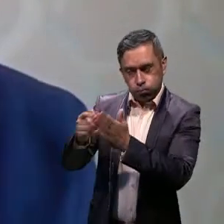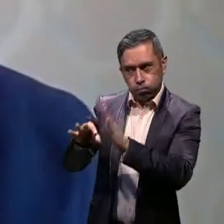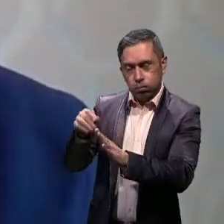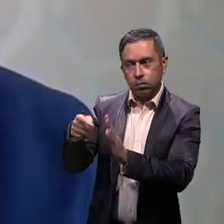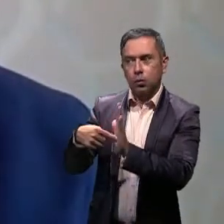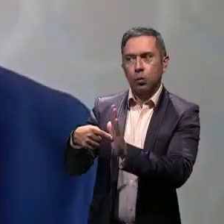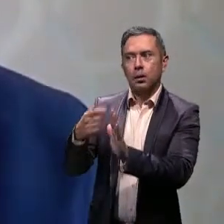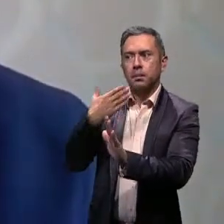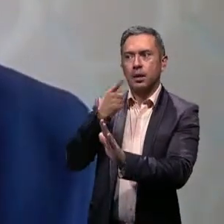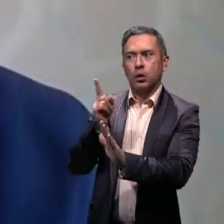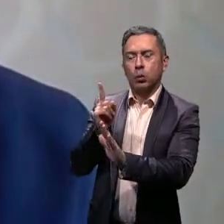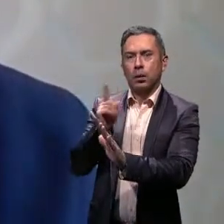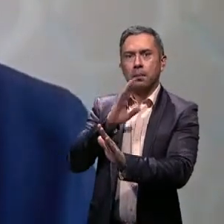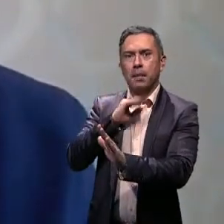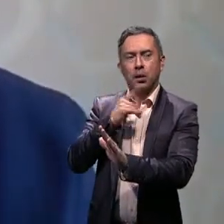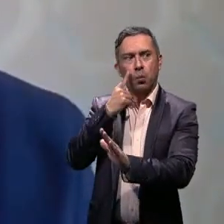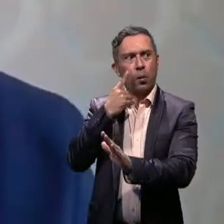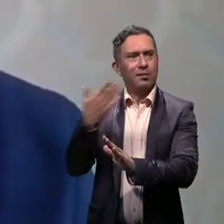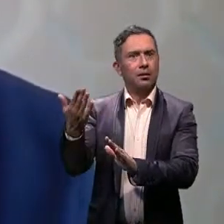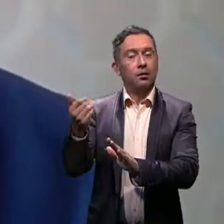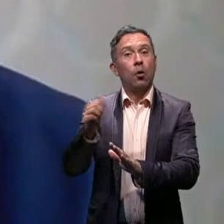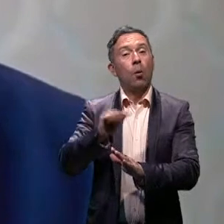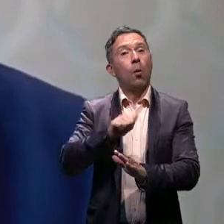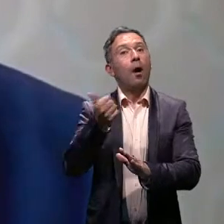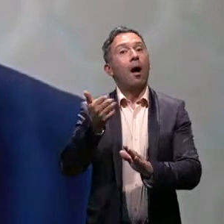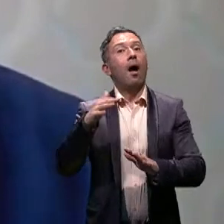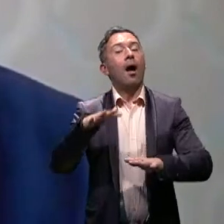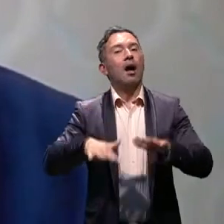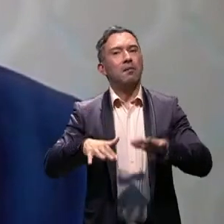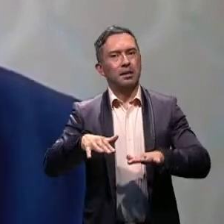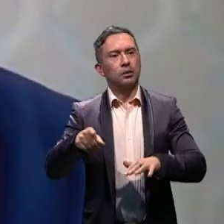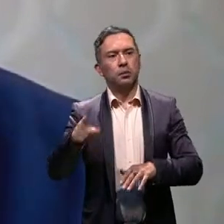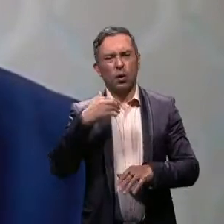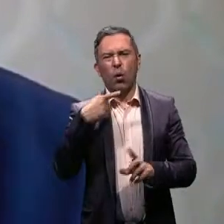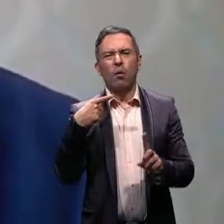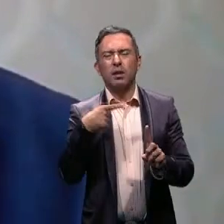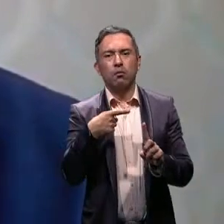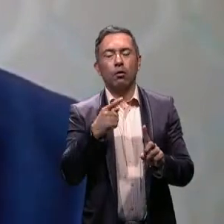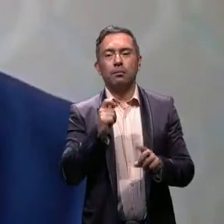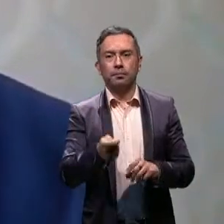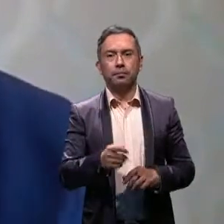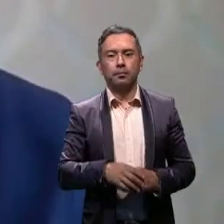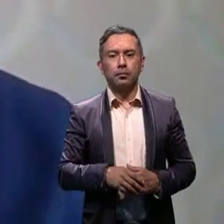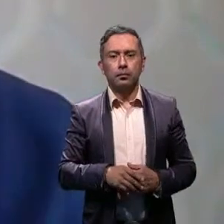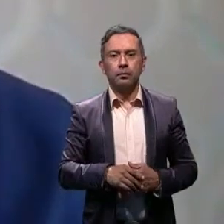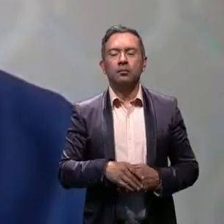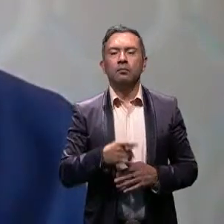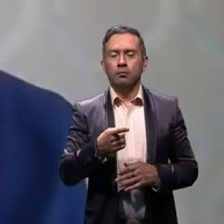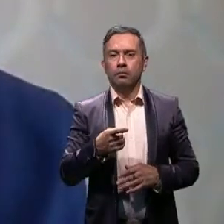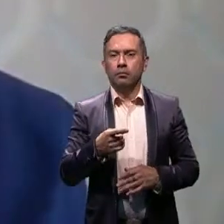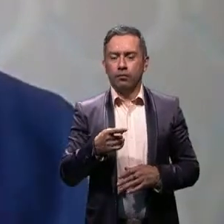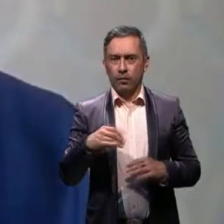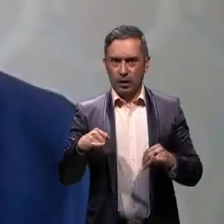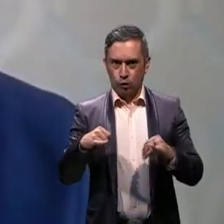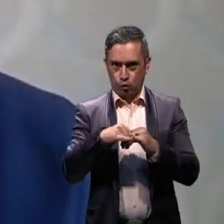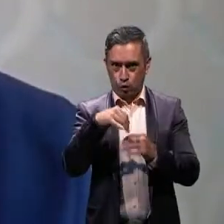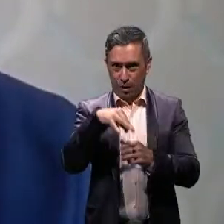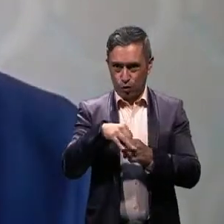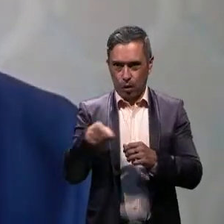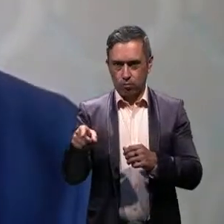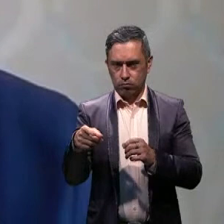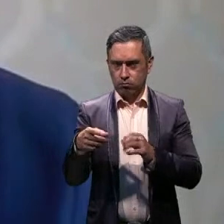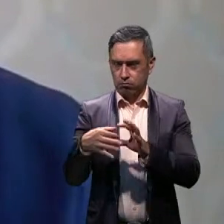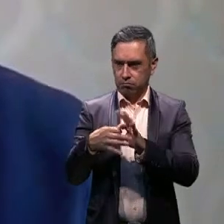be adverse results, but in other cases, the goal is to undermine the